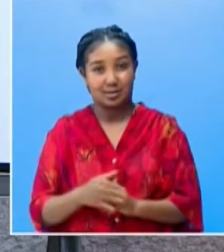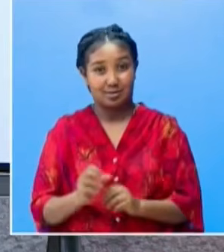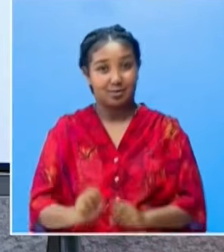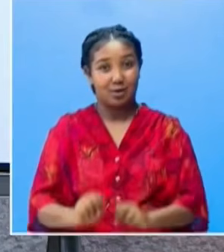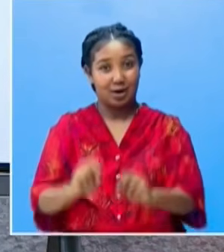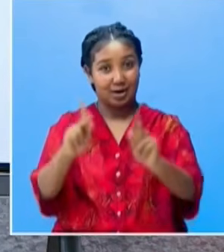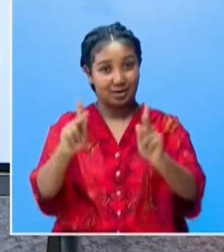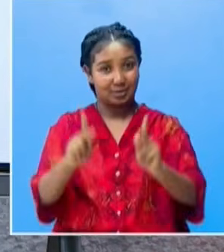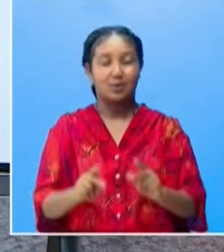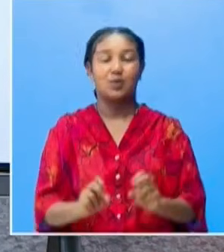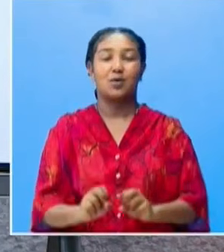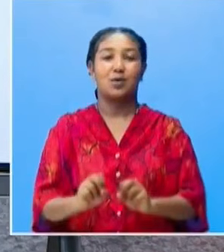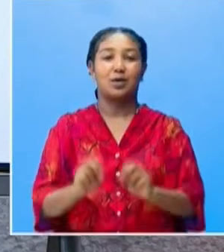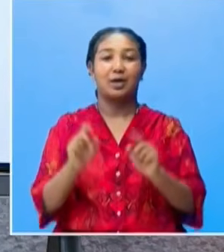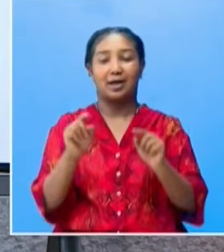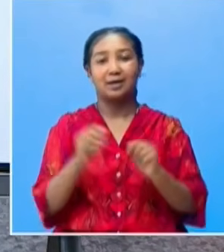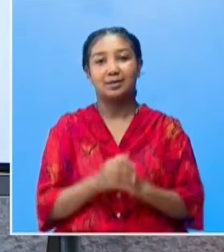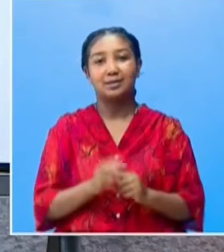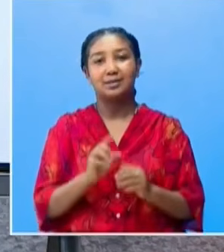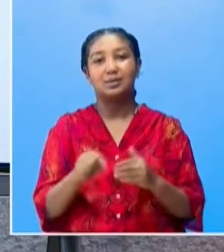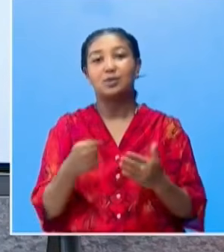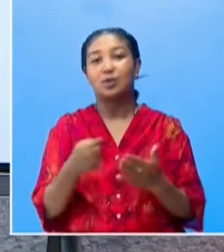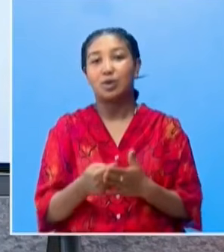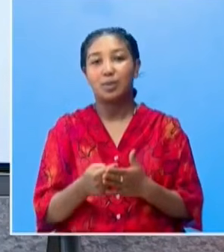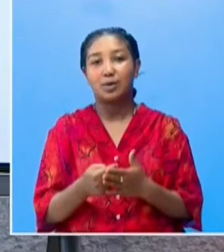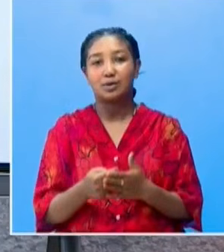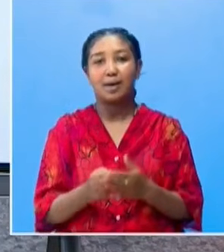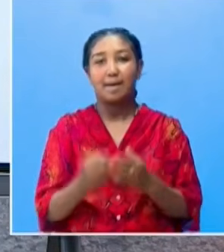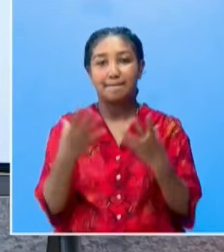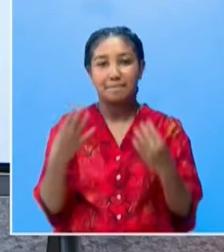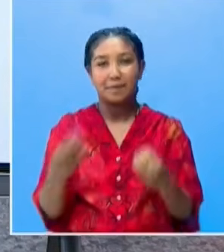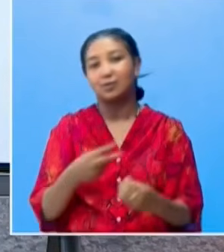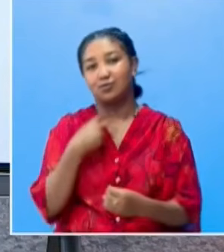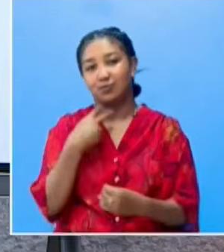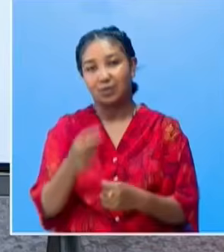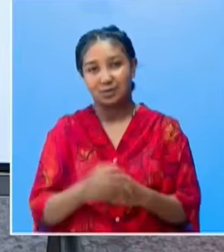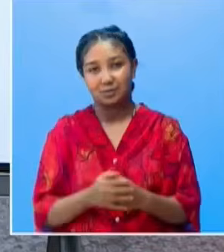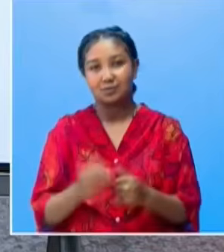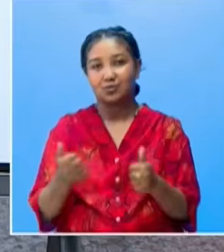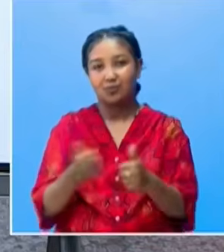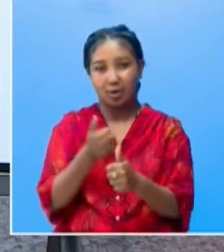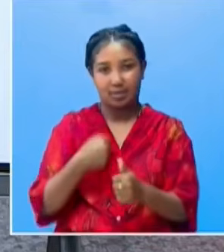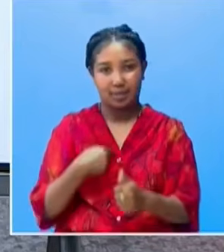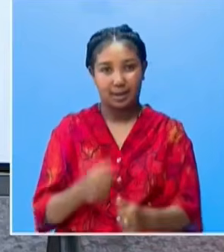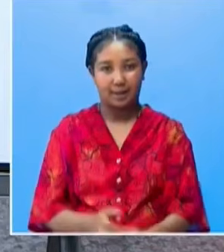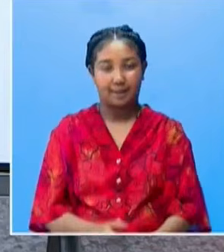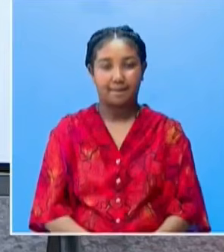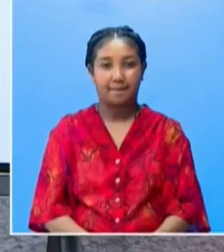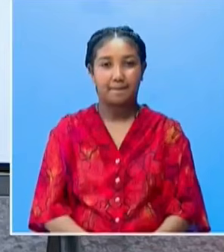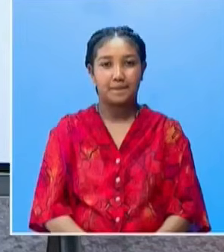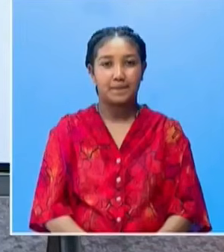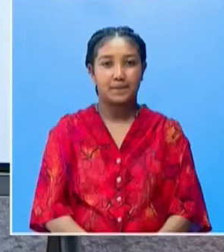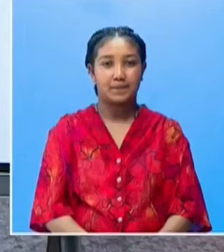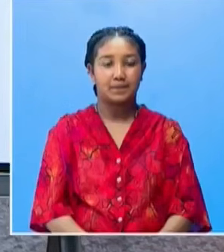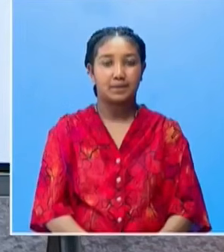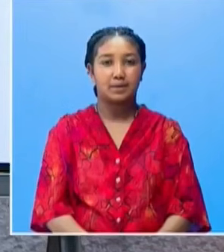right? Okay, so it's about passive voice. Follow me.